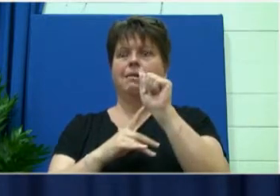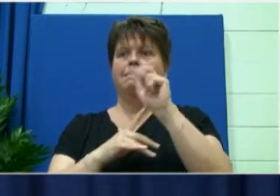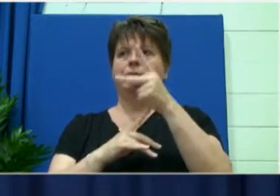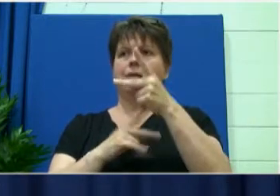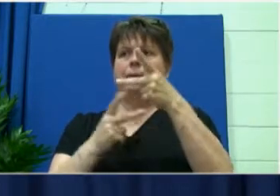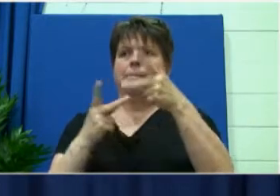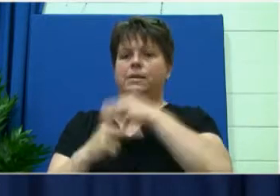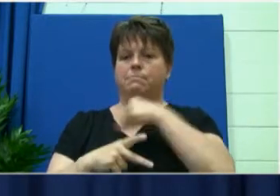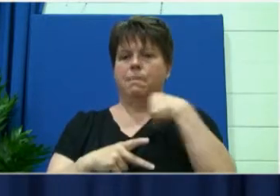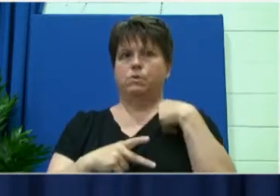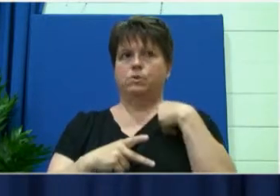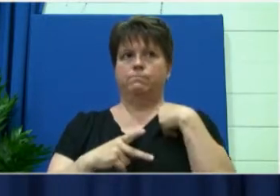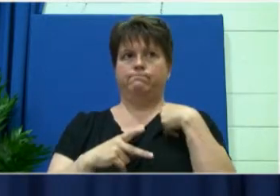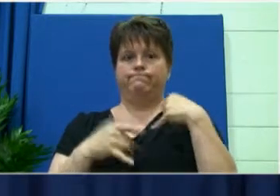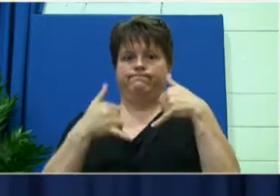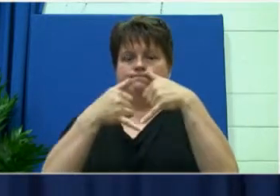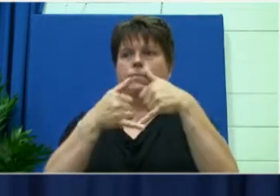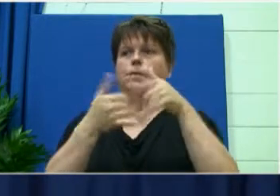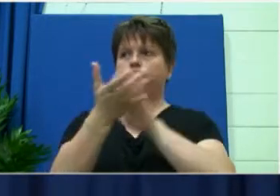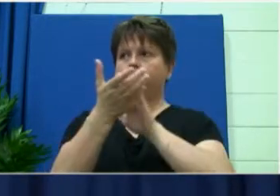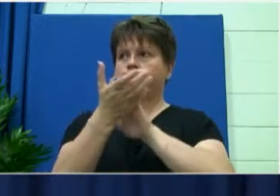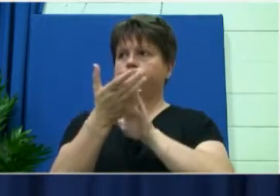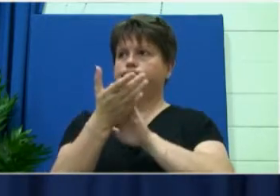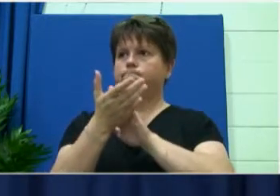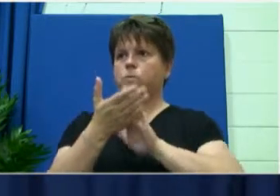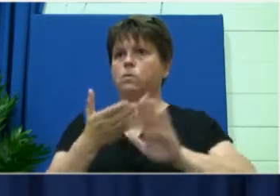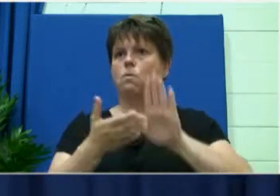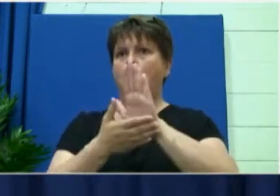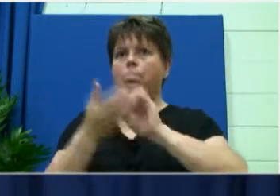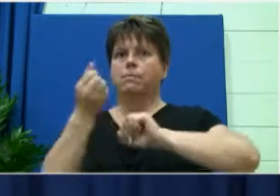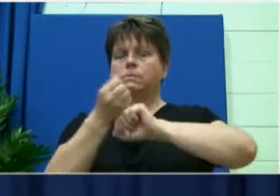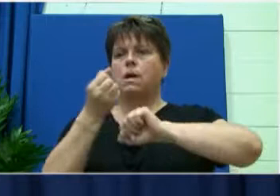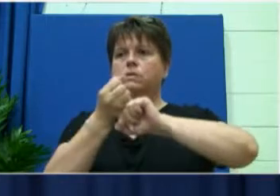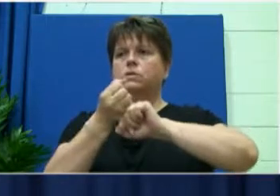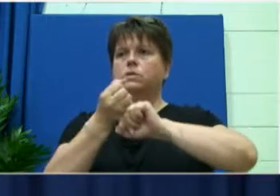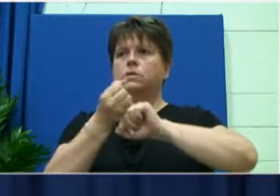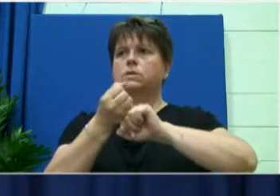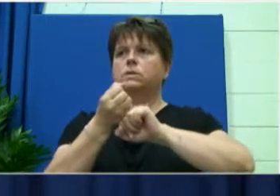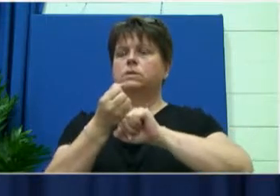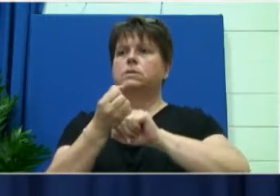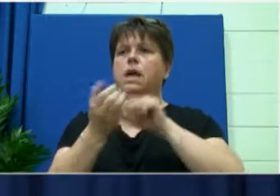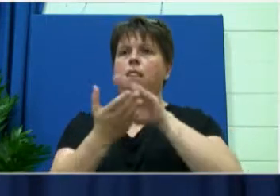second-place membership award. Congratulations to all the sponsors